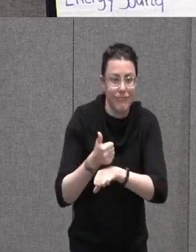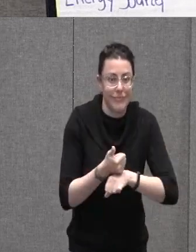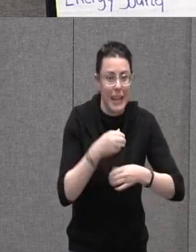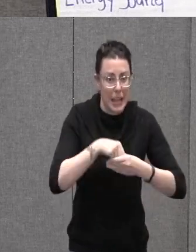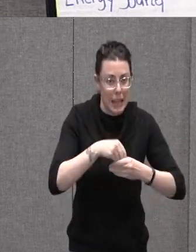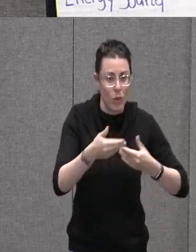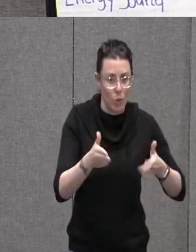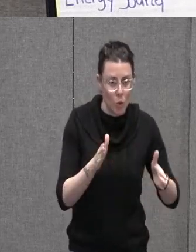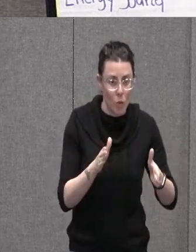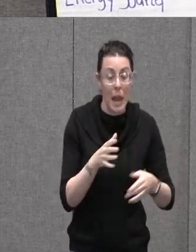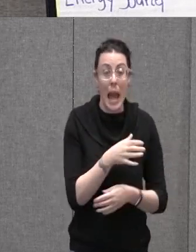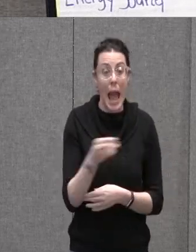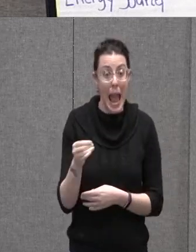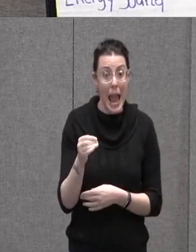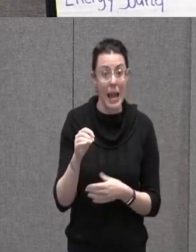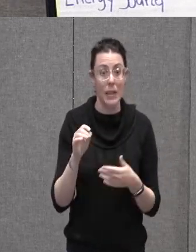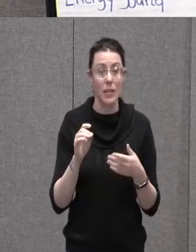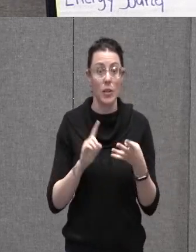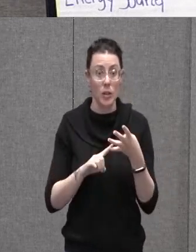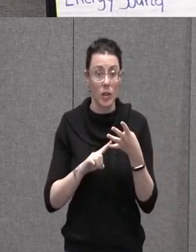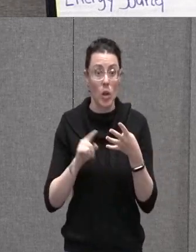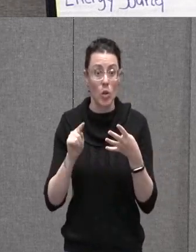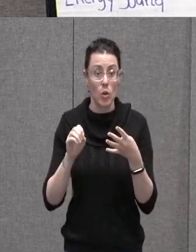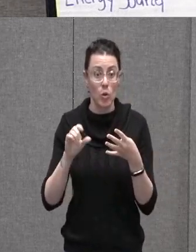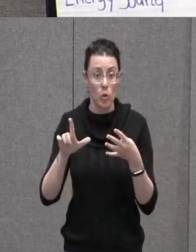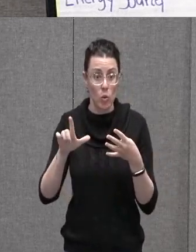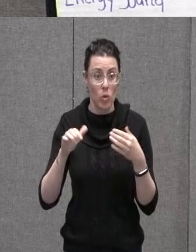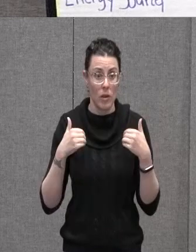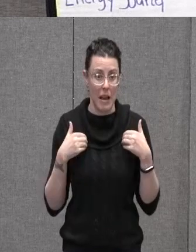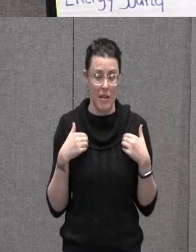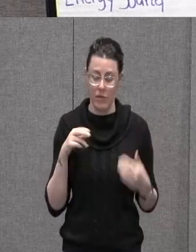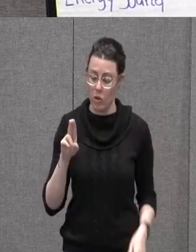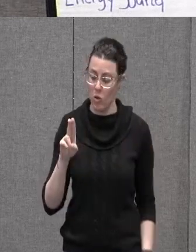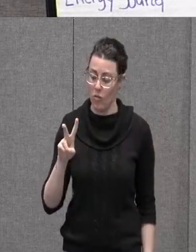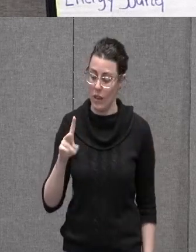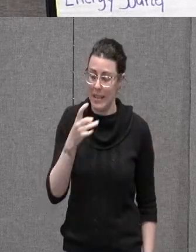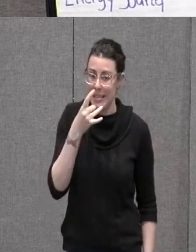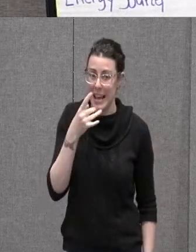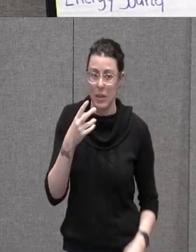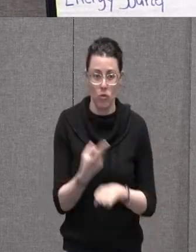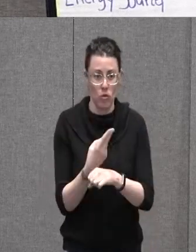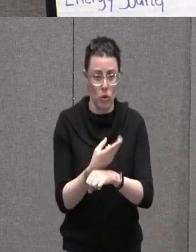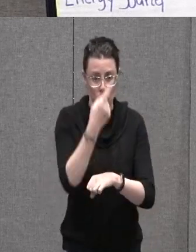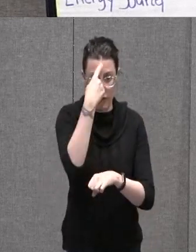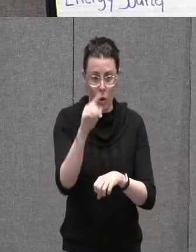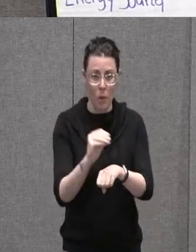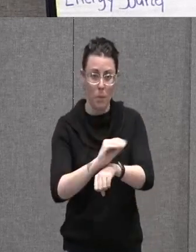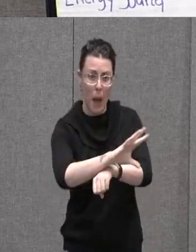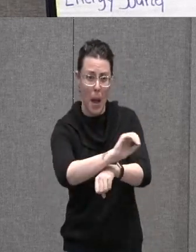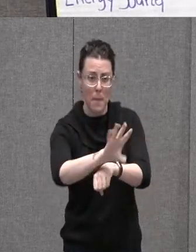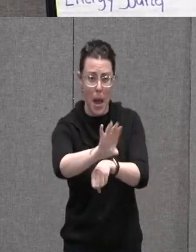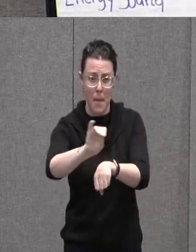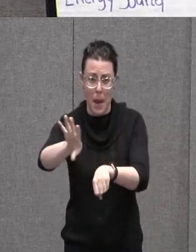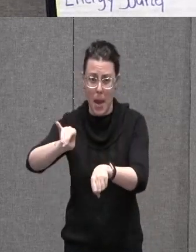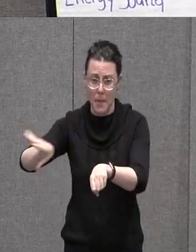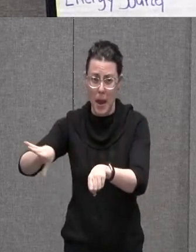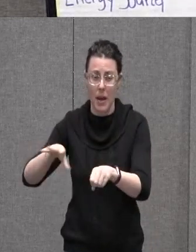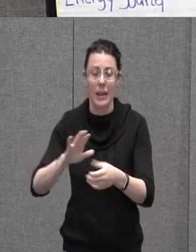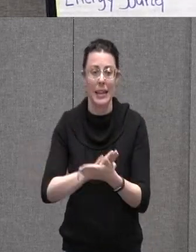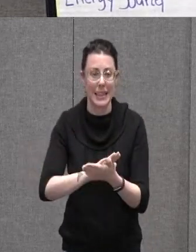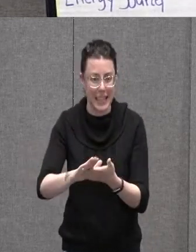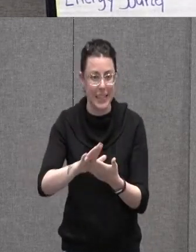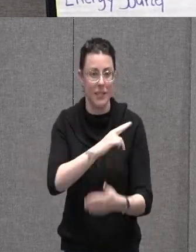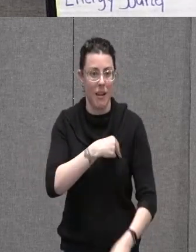the UV lights. Wow. And that's what it uses to disinfect the hospital room. So the UV robot, Spot, our